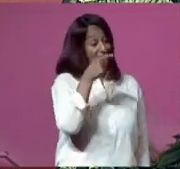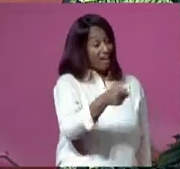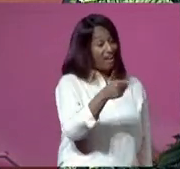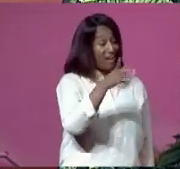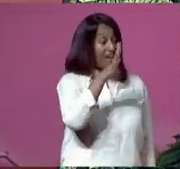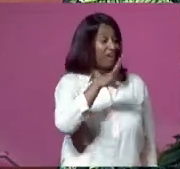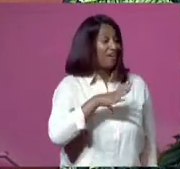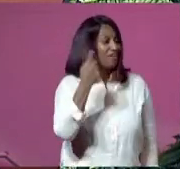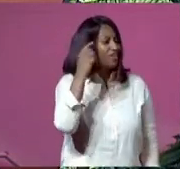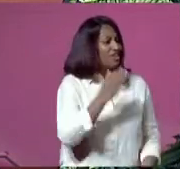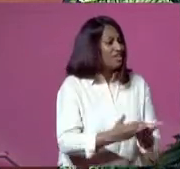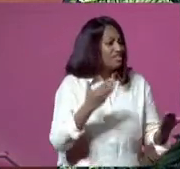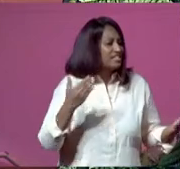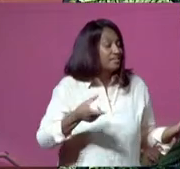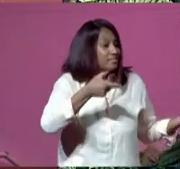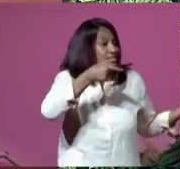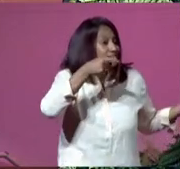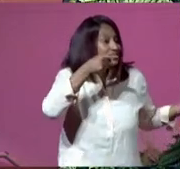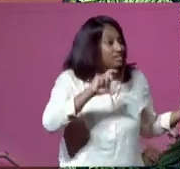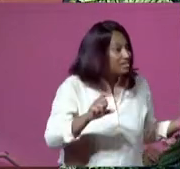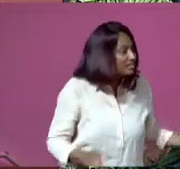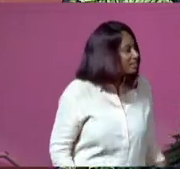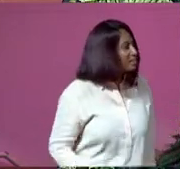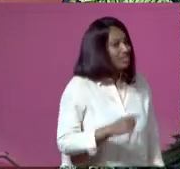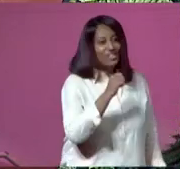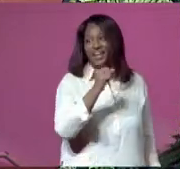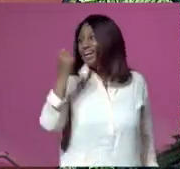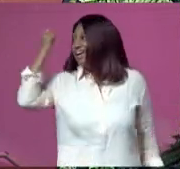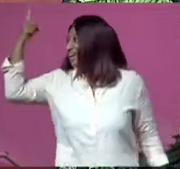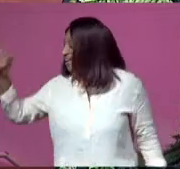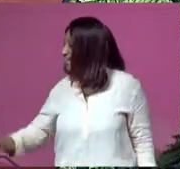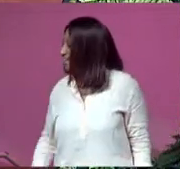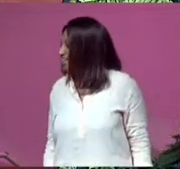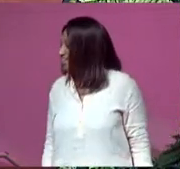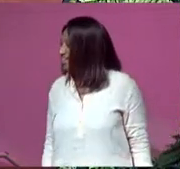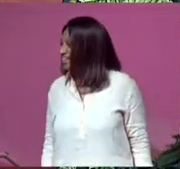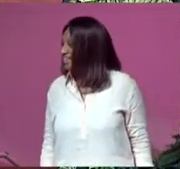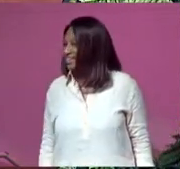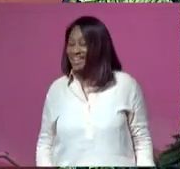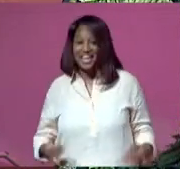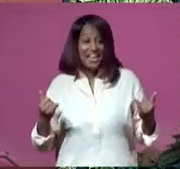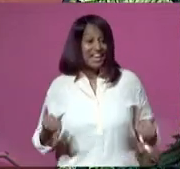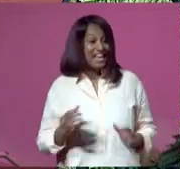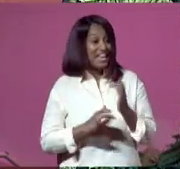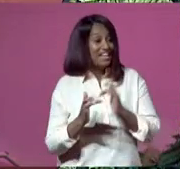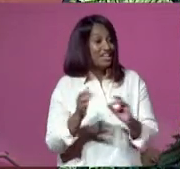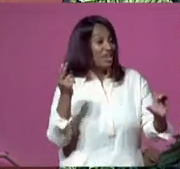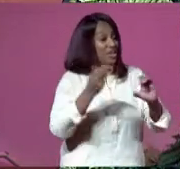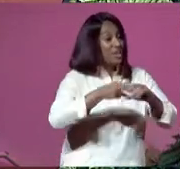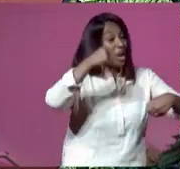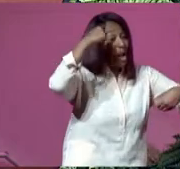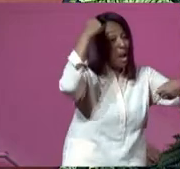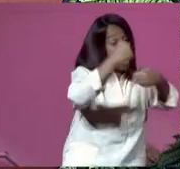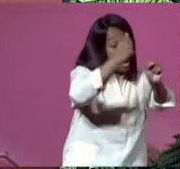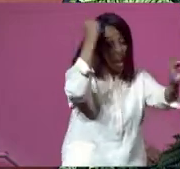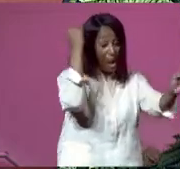for something to drink. Y'all ain't got it yet. He participated in making